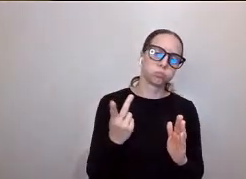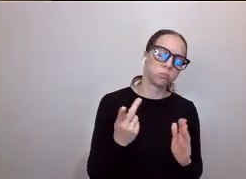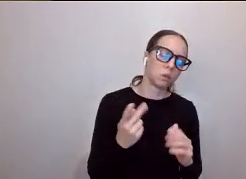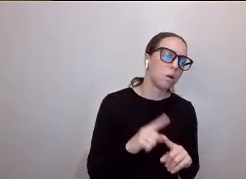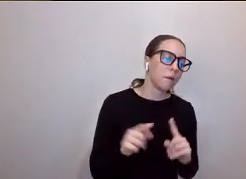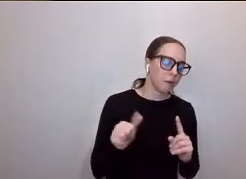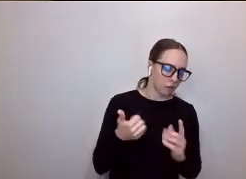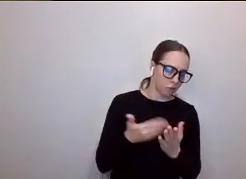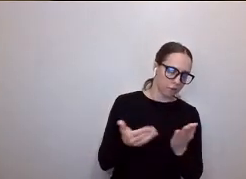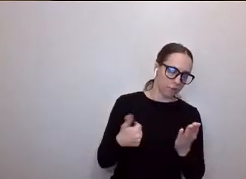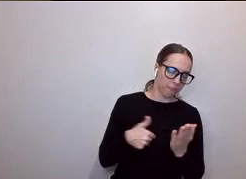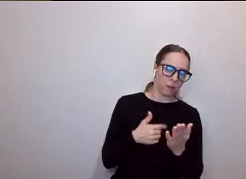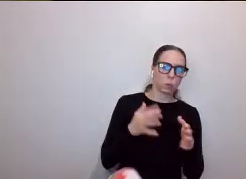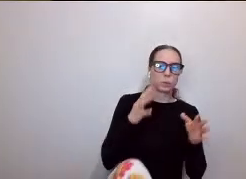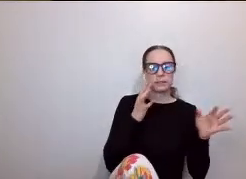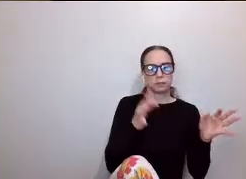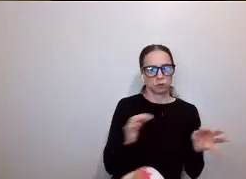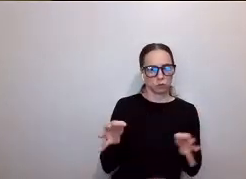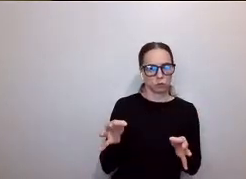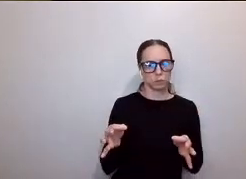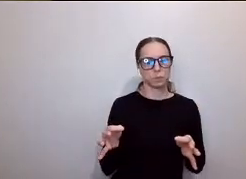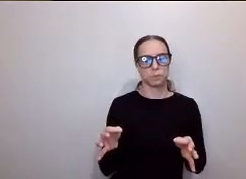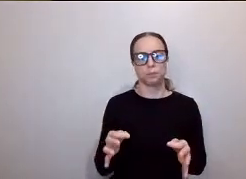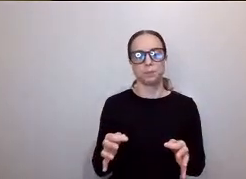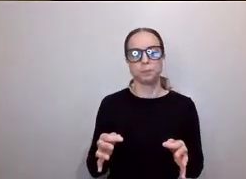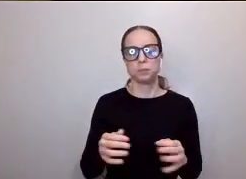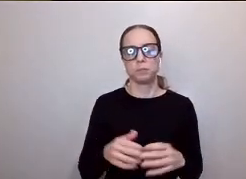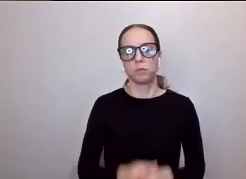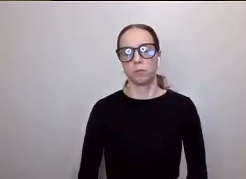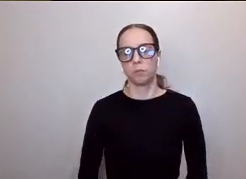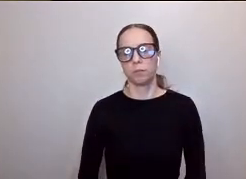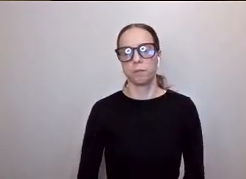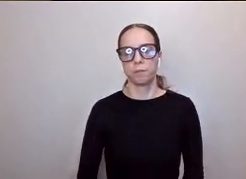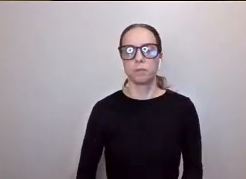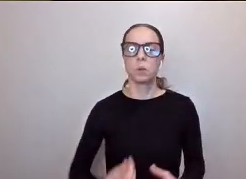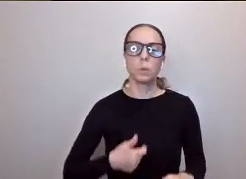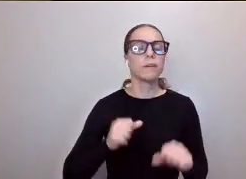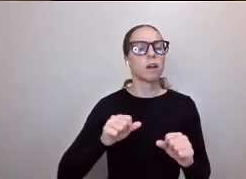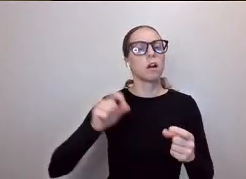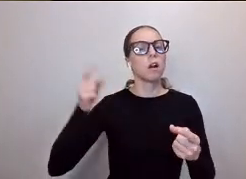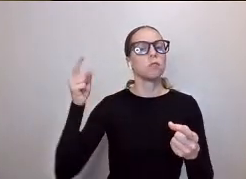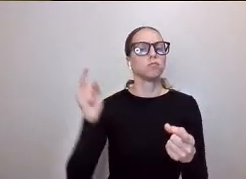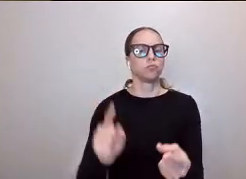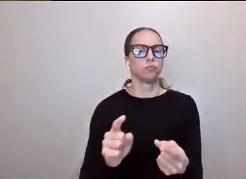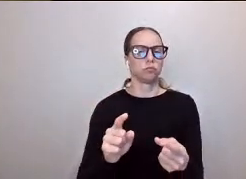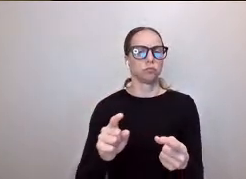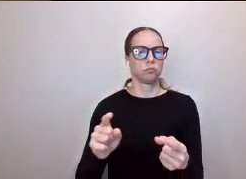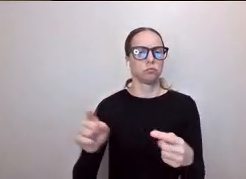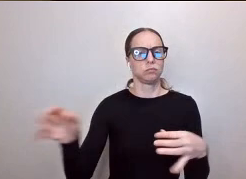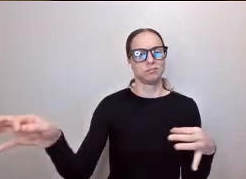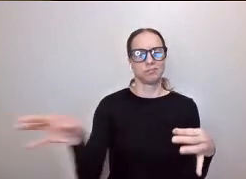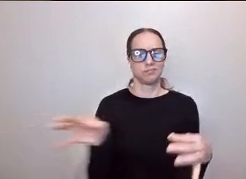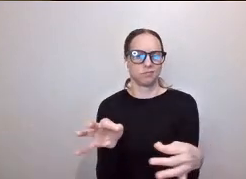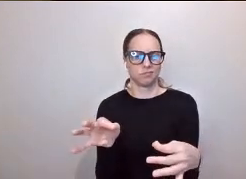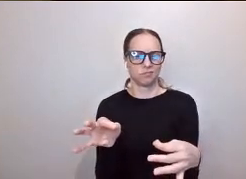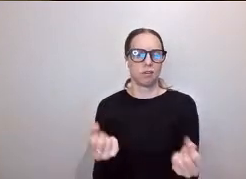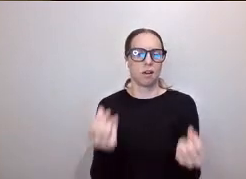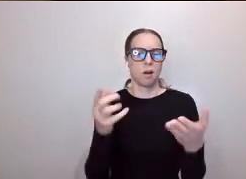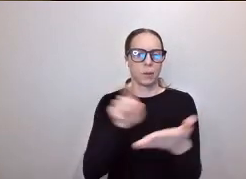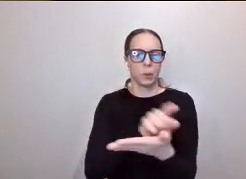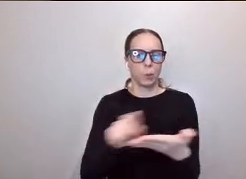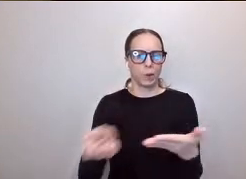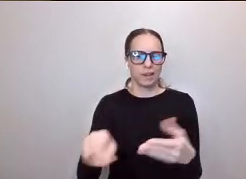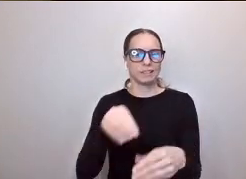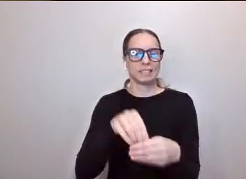that we can reduce slightly the amount of weeks in an academy. And if we run a